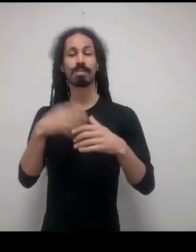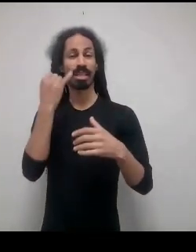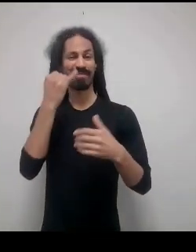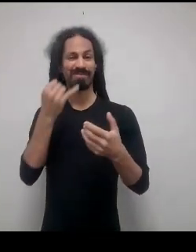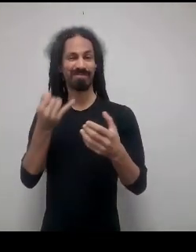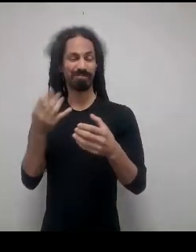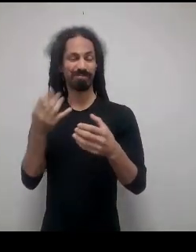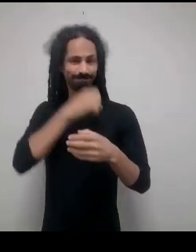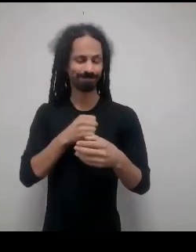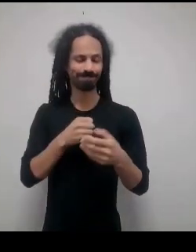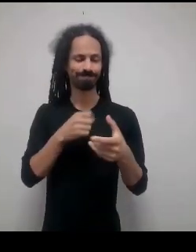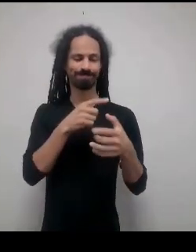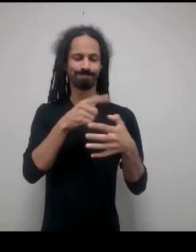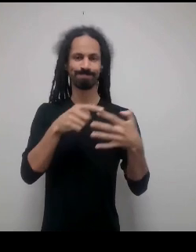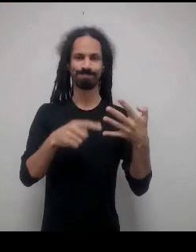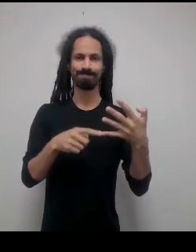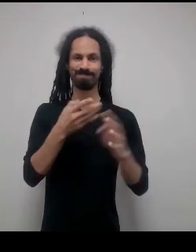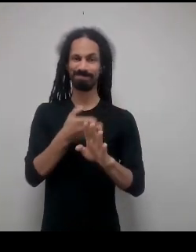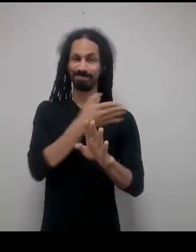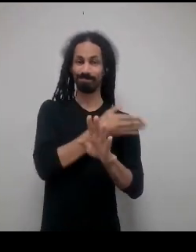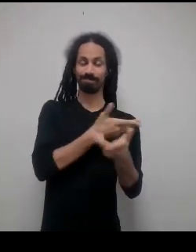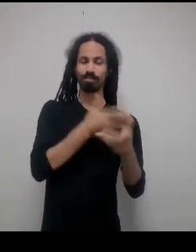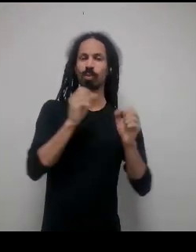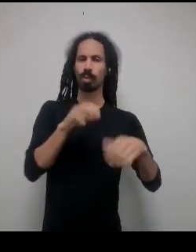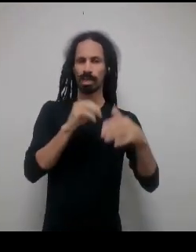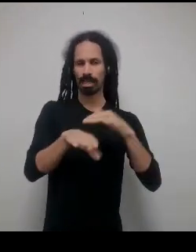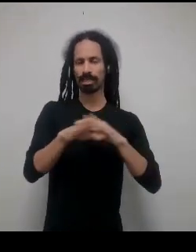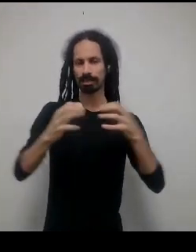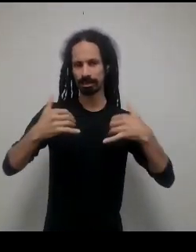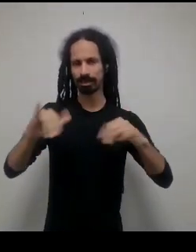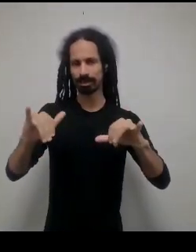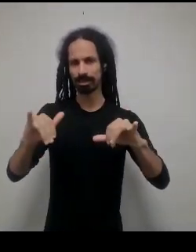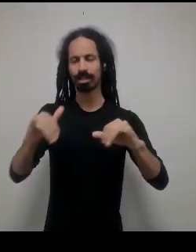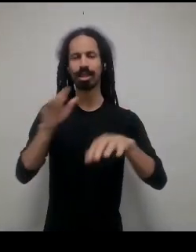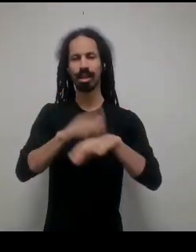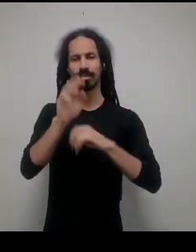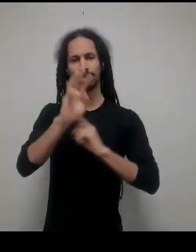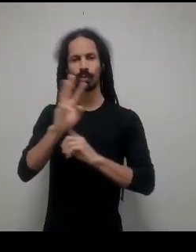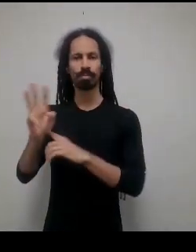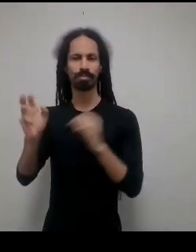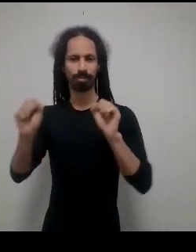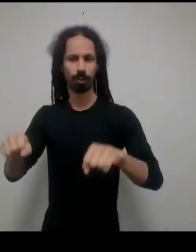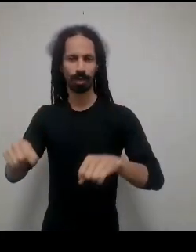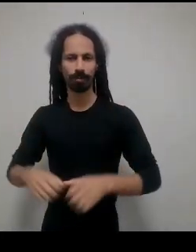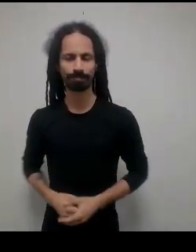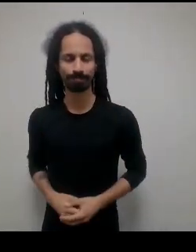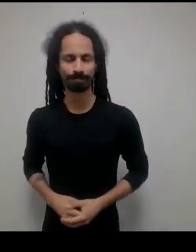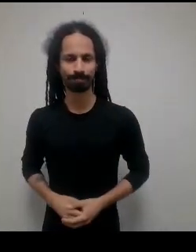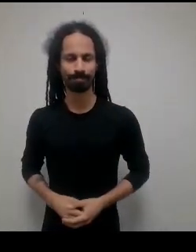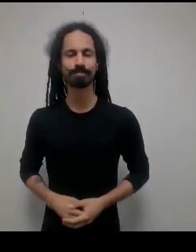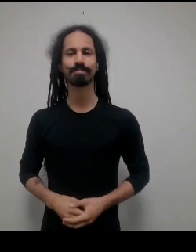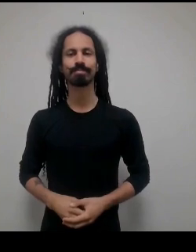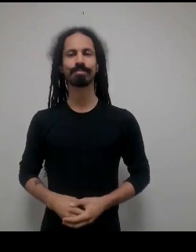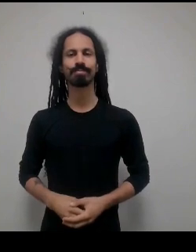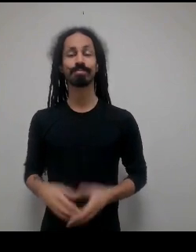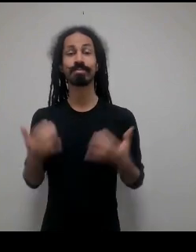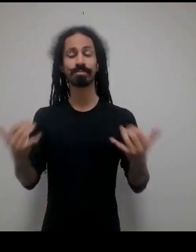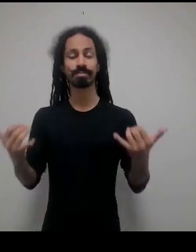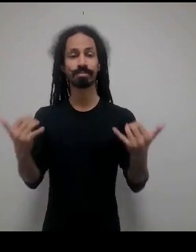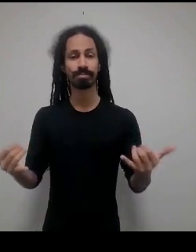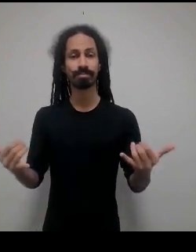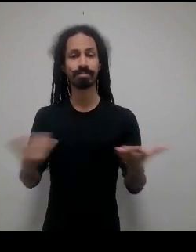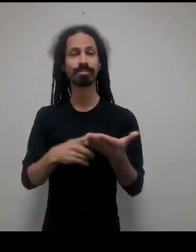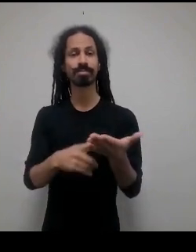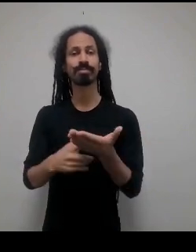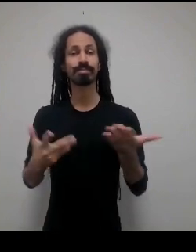earlier sessions, you're welcome to access those recordings on our website. Today, we're going to be talking